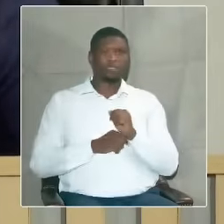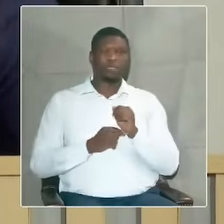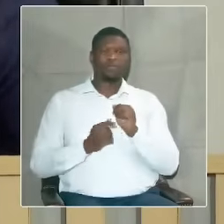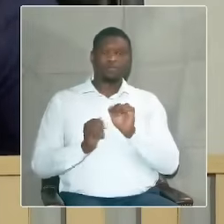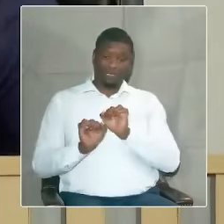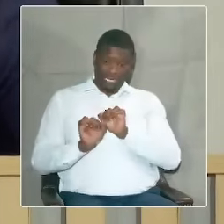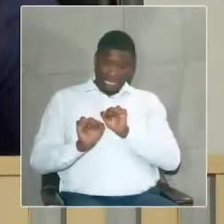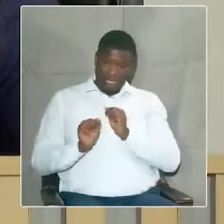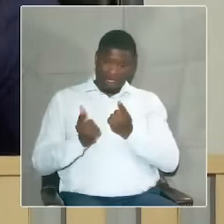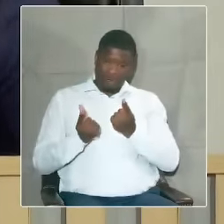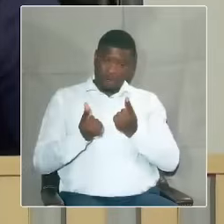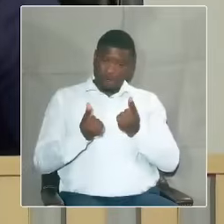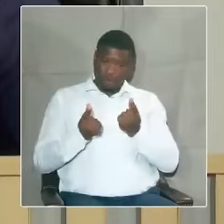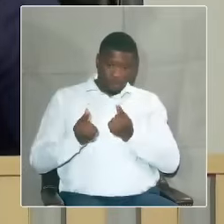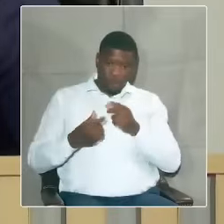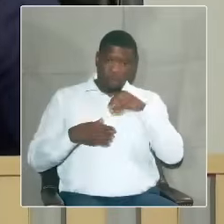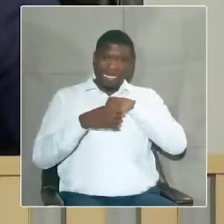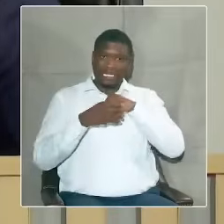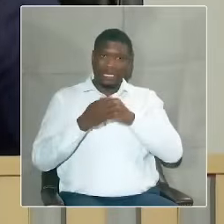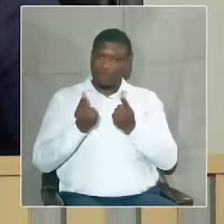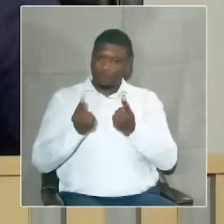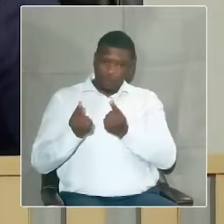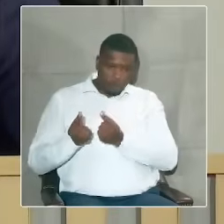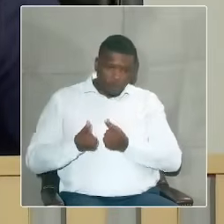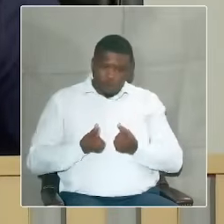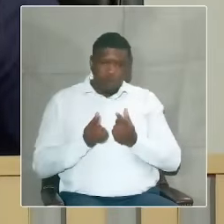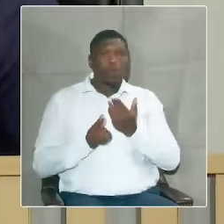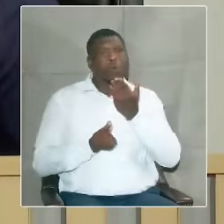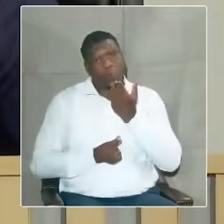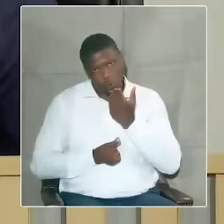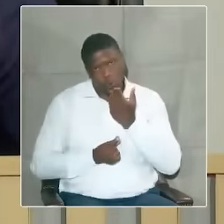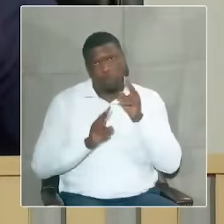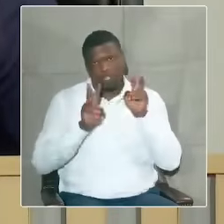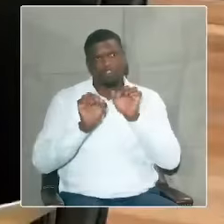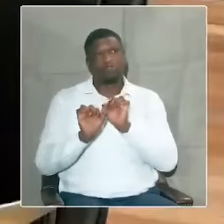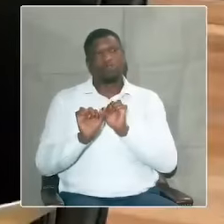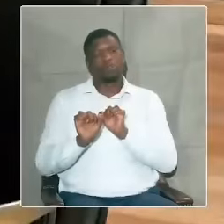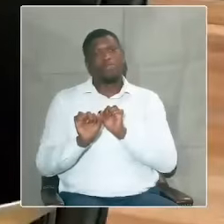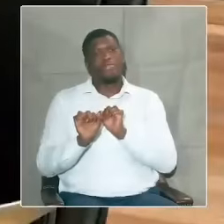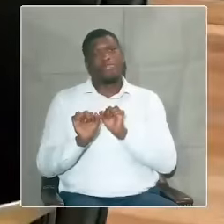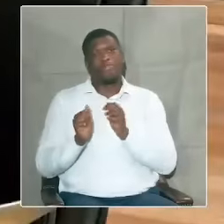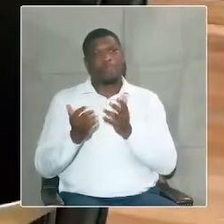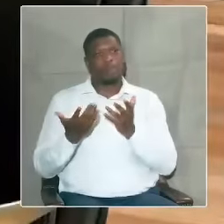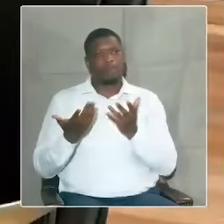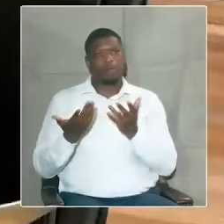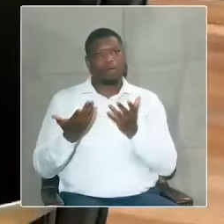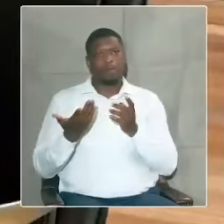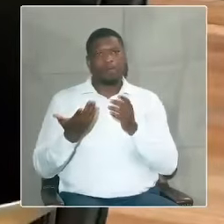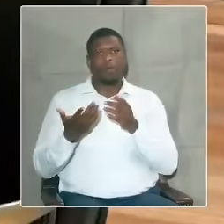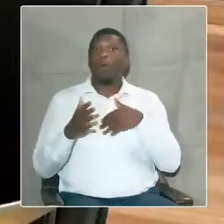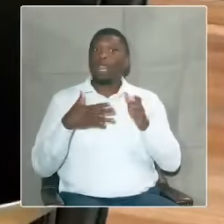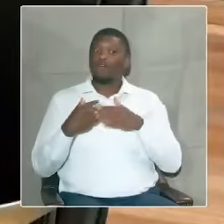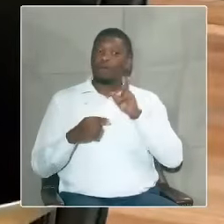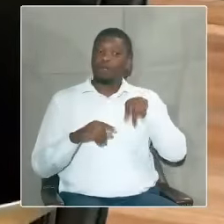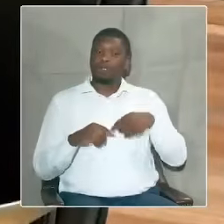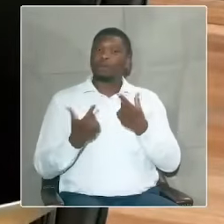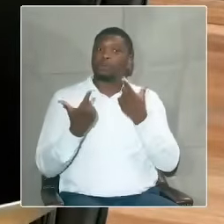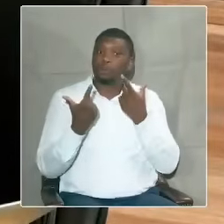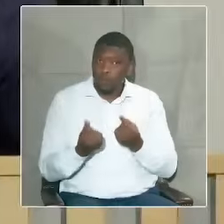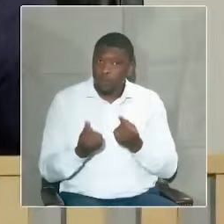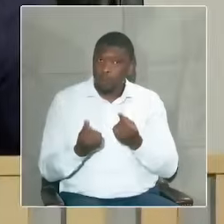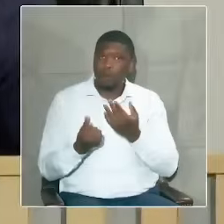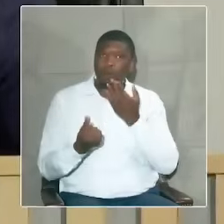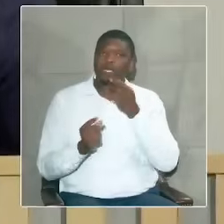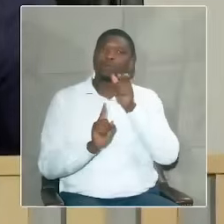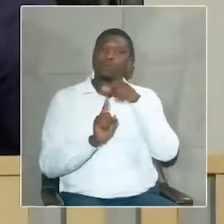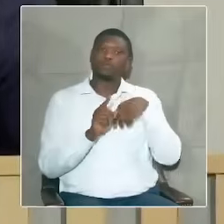that external stakeholder engagement, because whoever it should be done